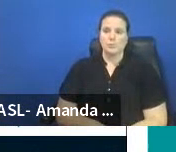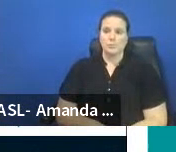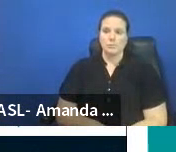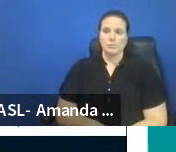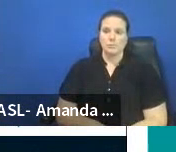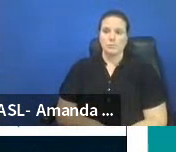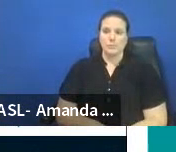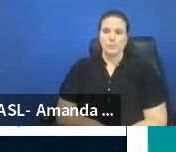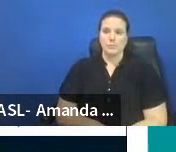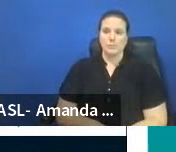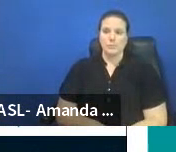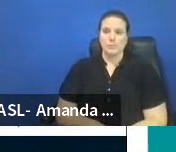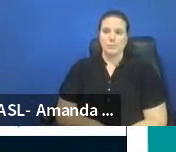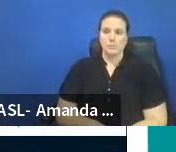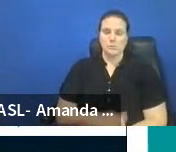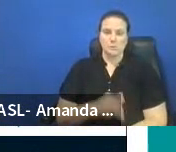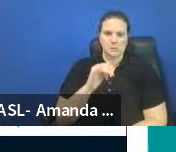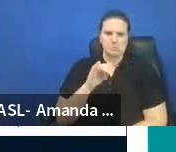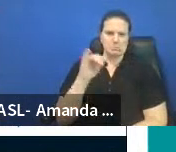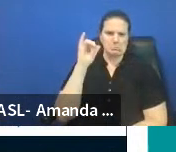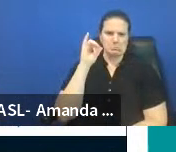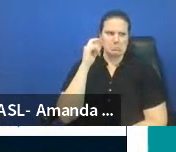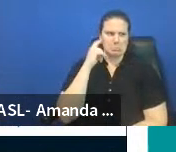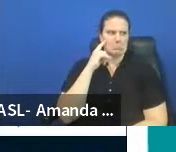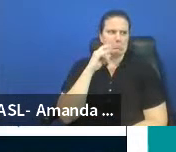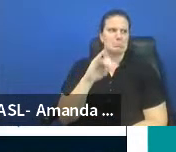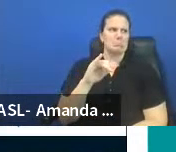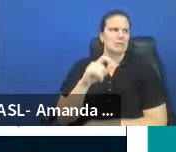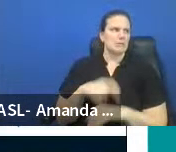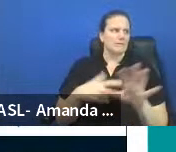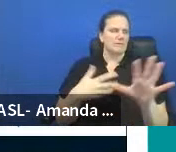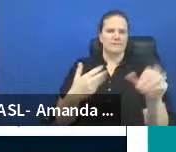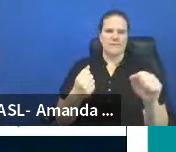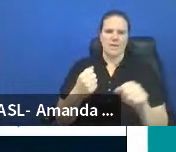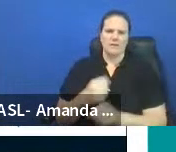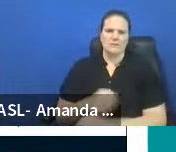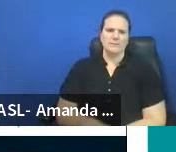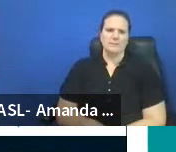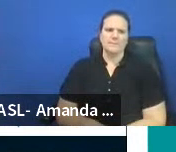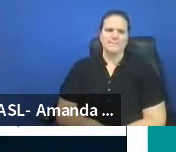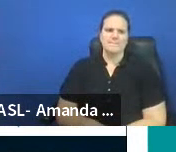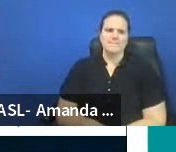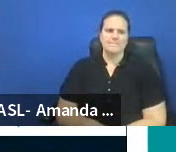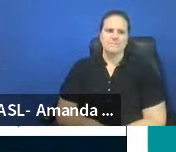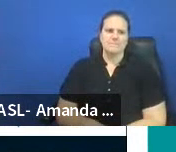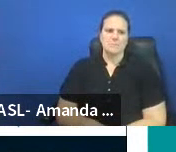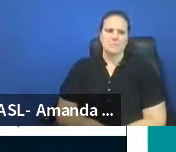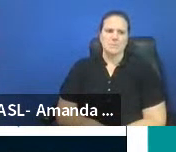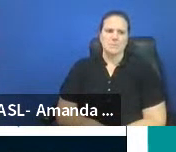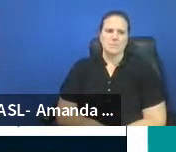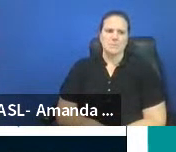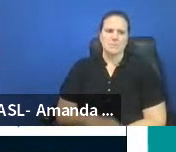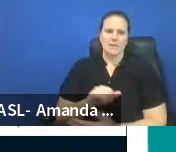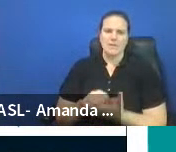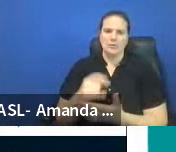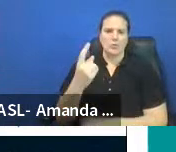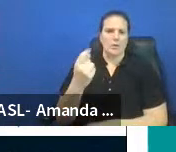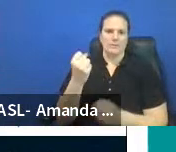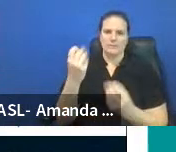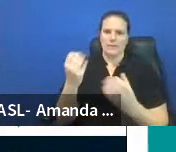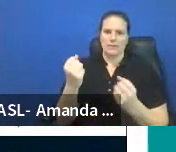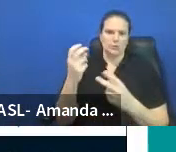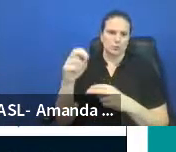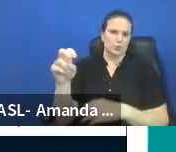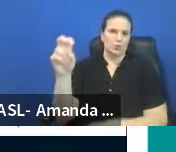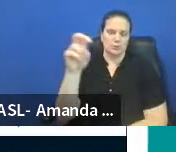was just yesterday, I think. Time flies. But that's just one of a number of tours that